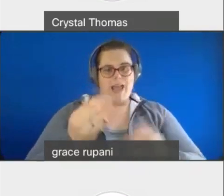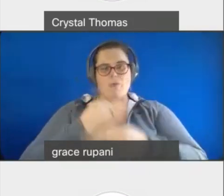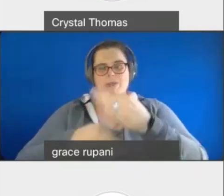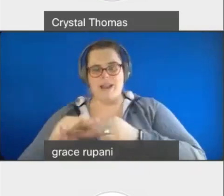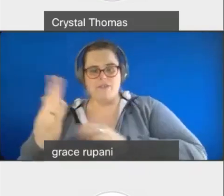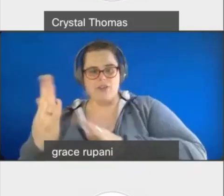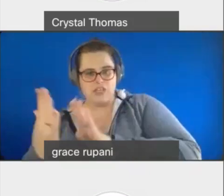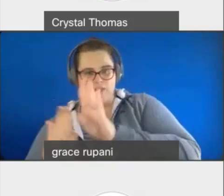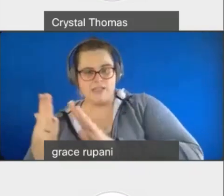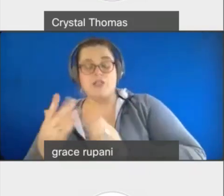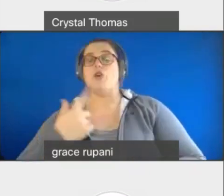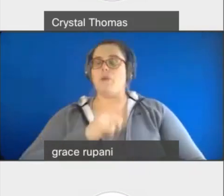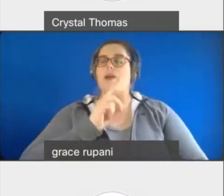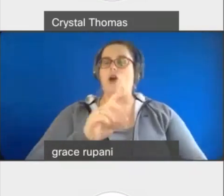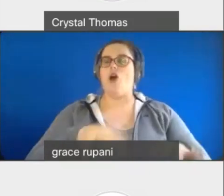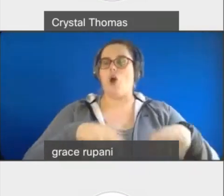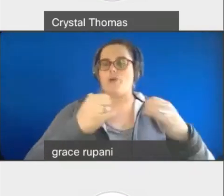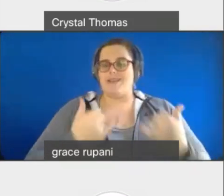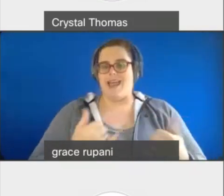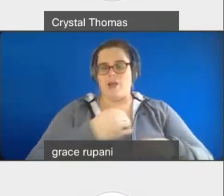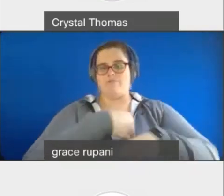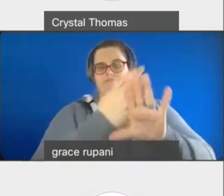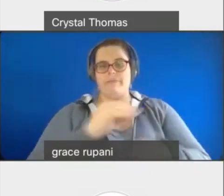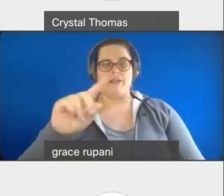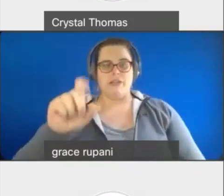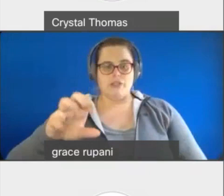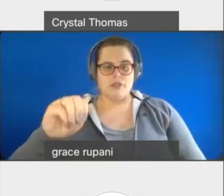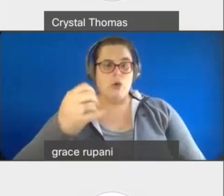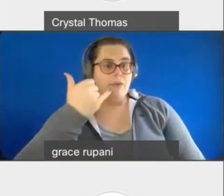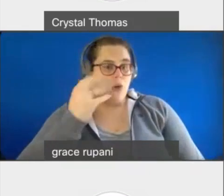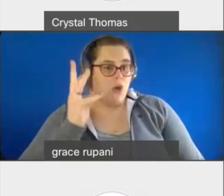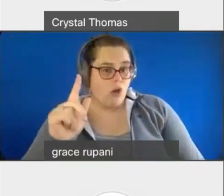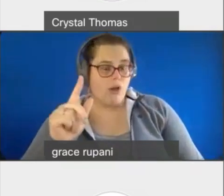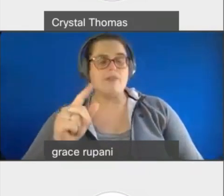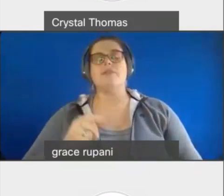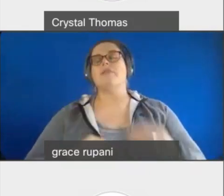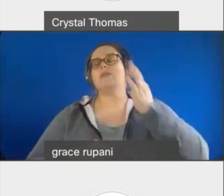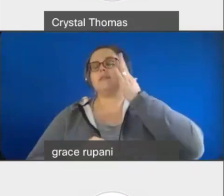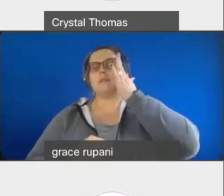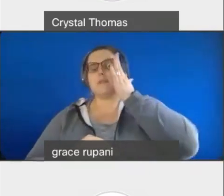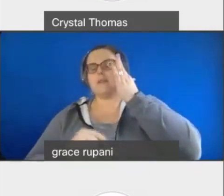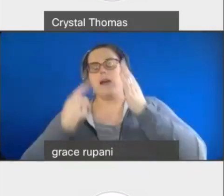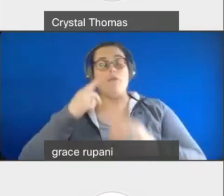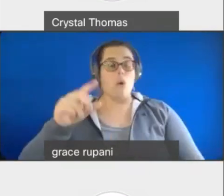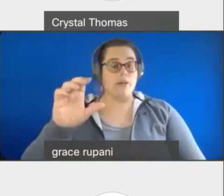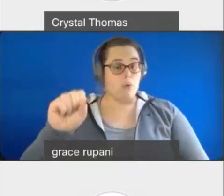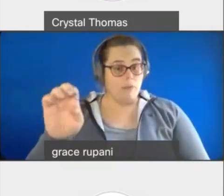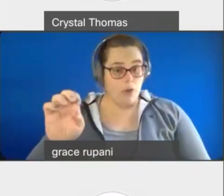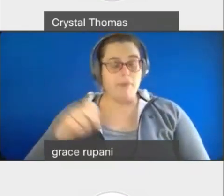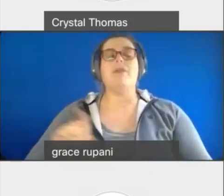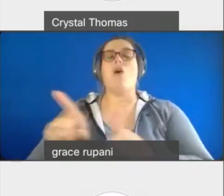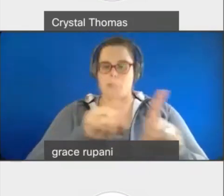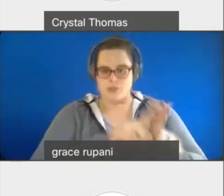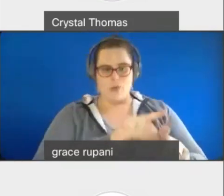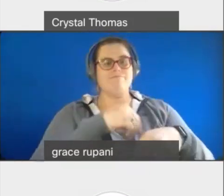doing actual Zoom calls. In terms of how we're operating our supported employment, it's also through Zoom. We're